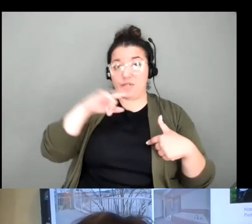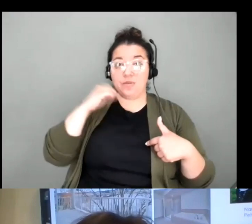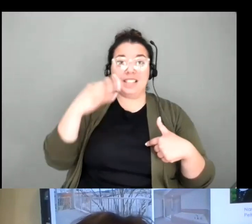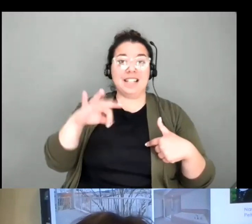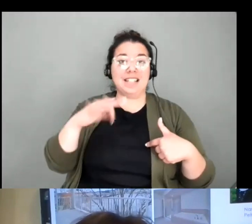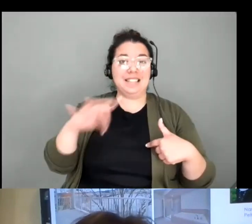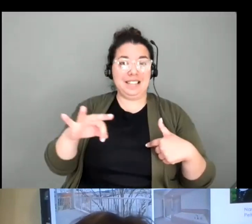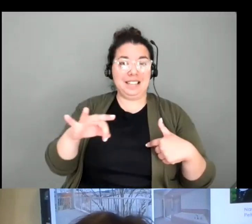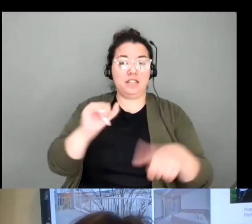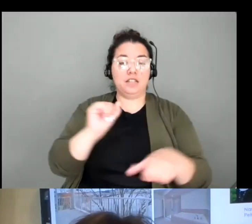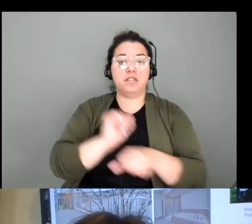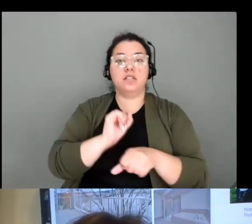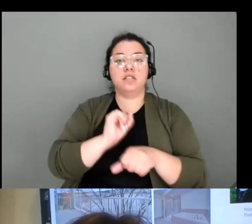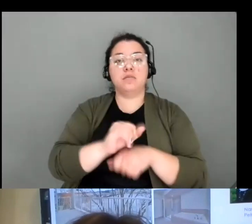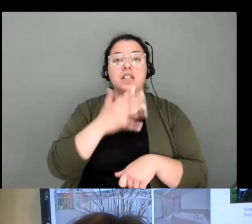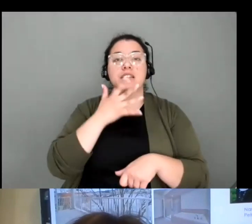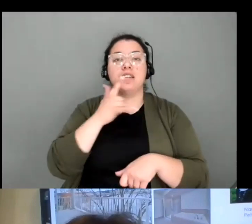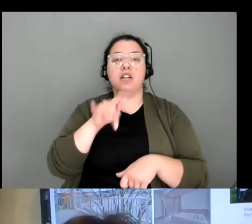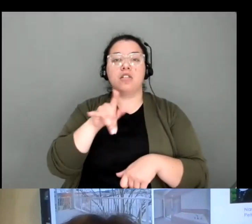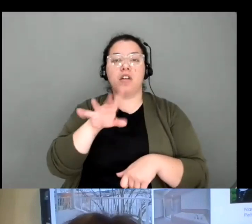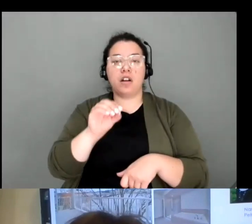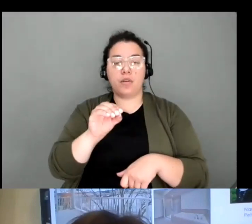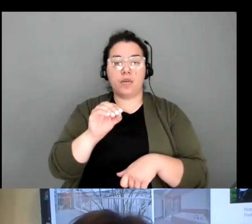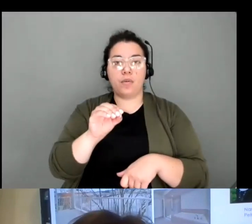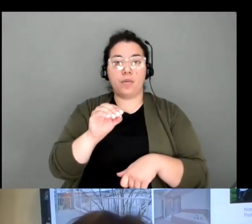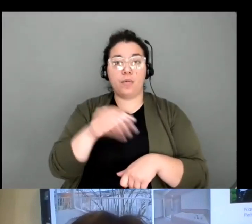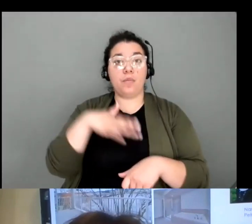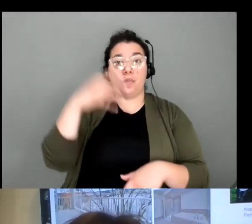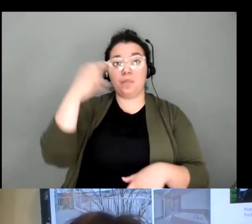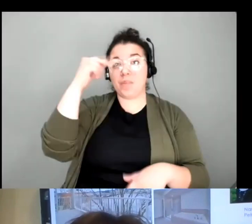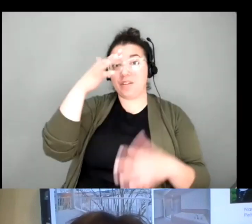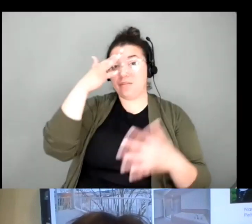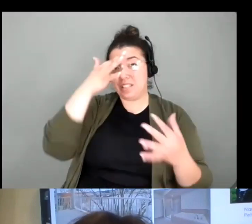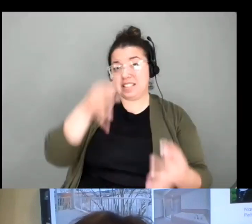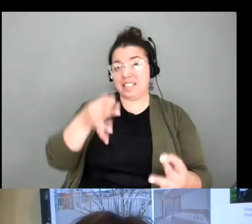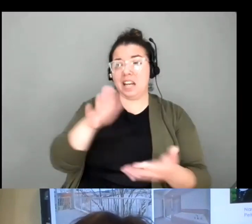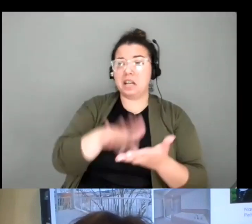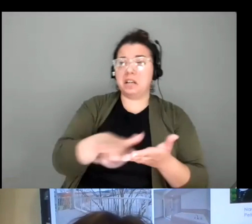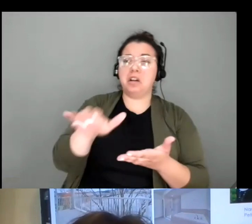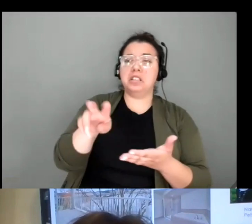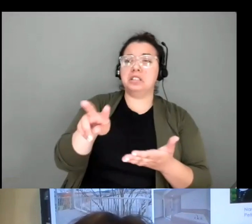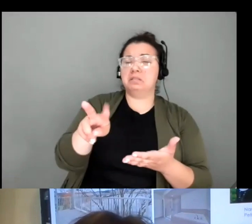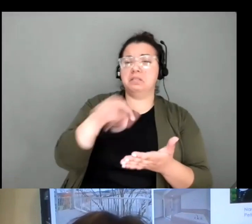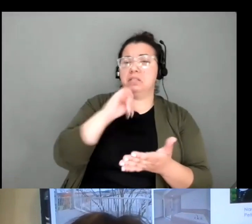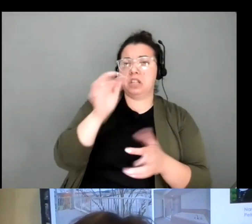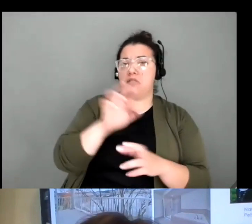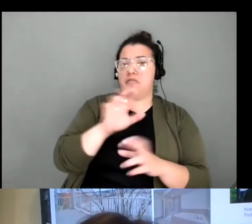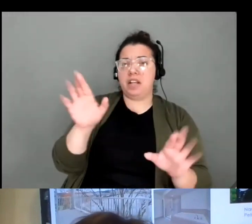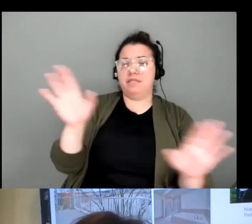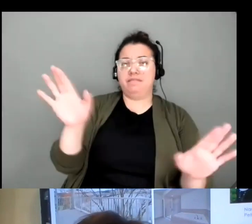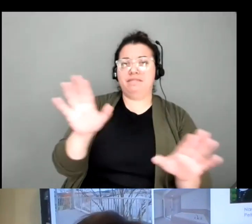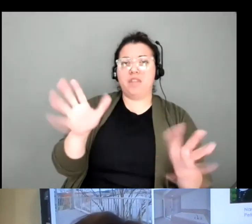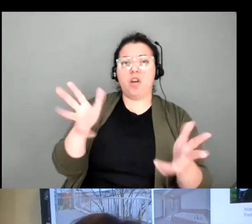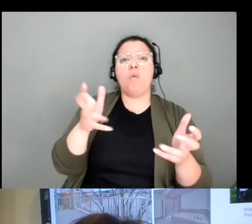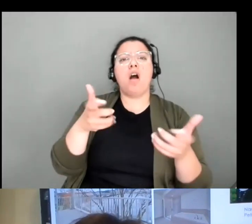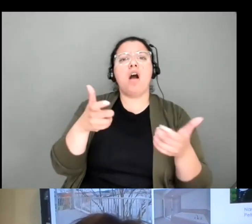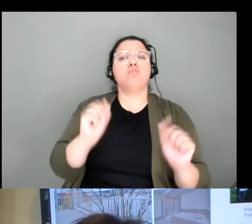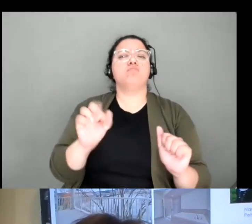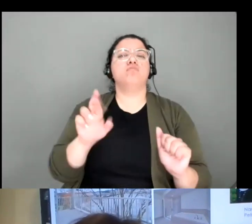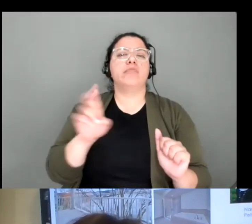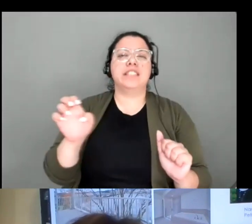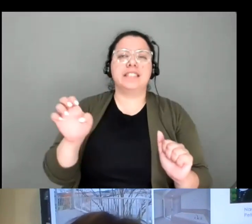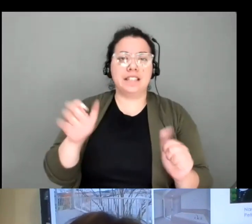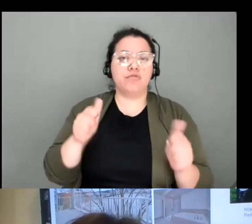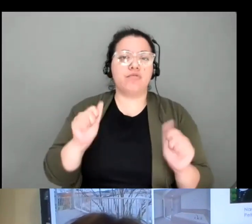Colorado who decided he wasn't ready to go to school, so he just wanted to try this out. And